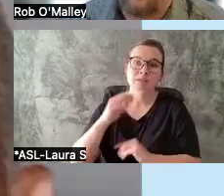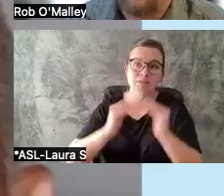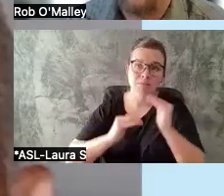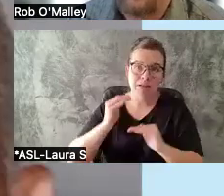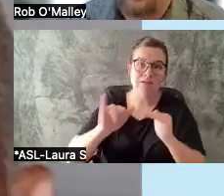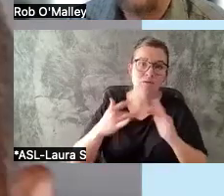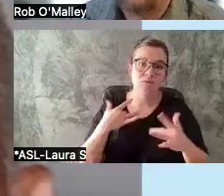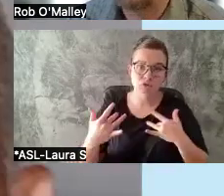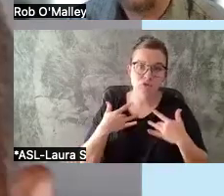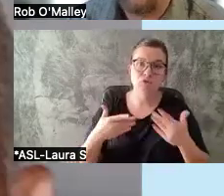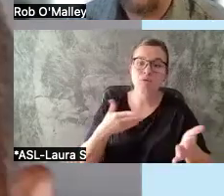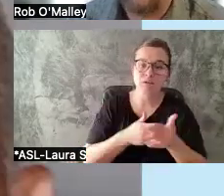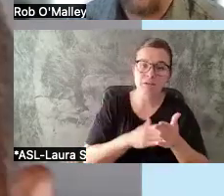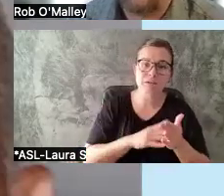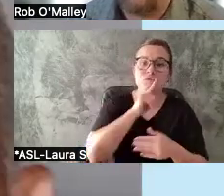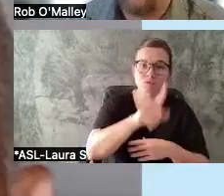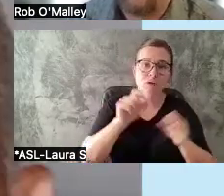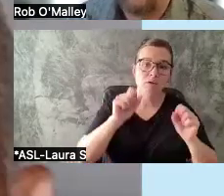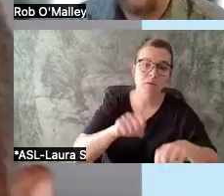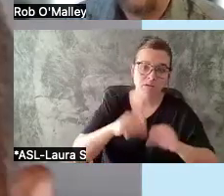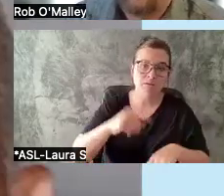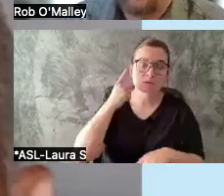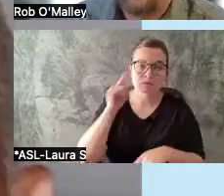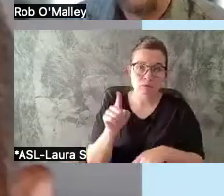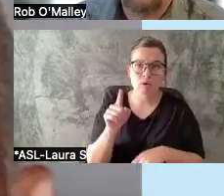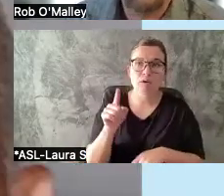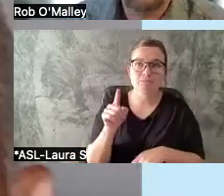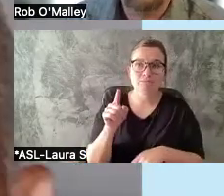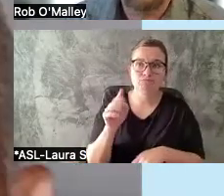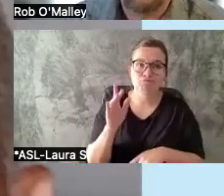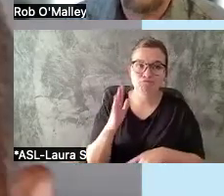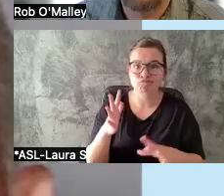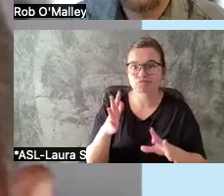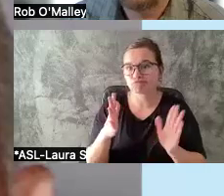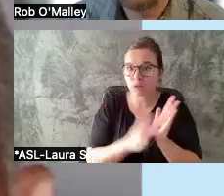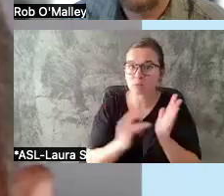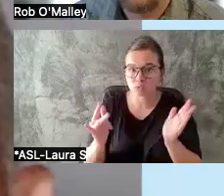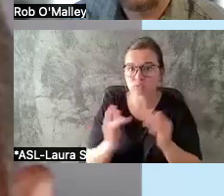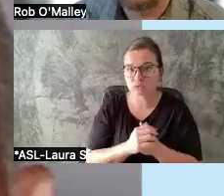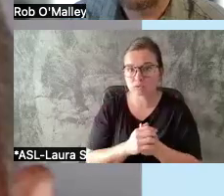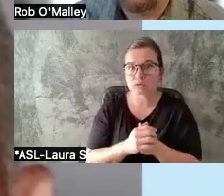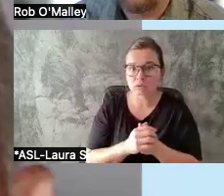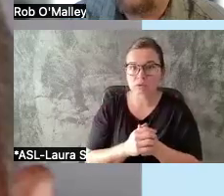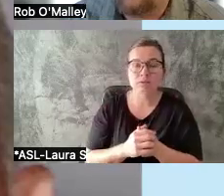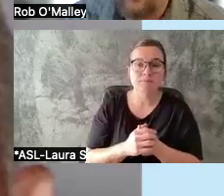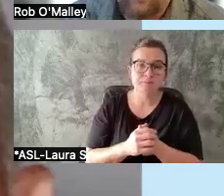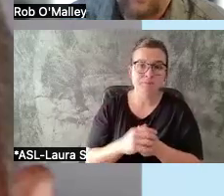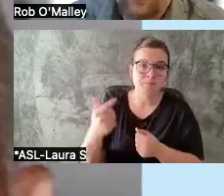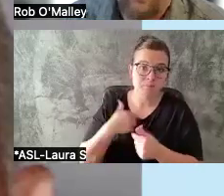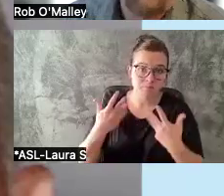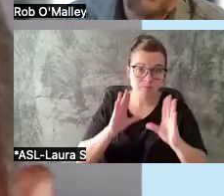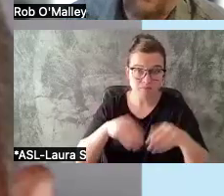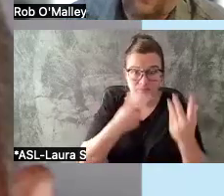those concerns against the very real potential for abuse. I can share that I've given